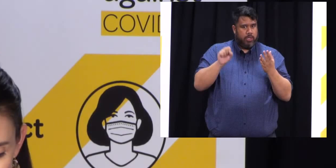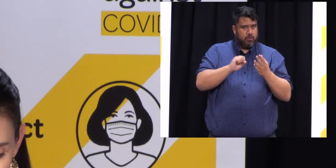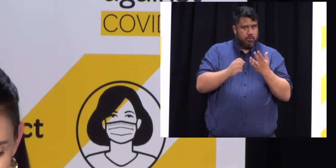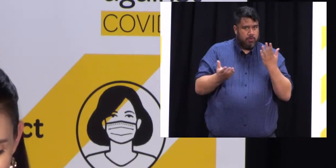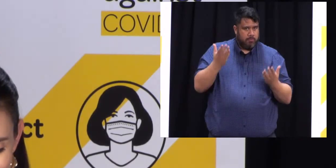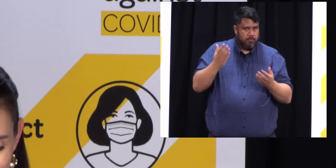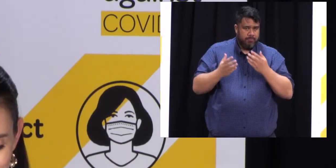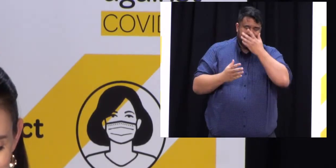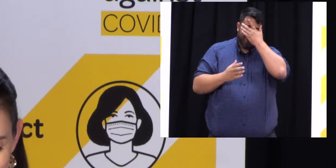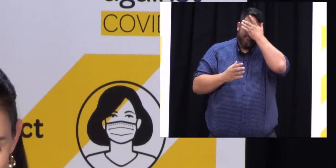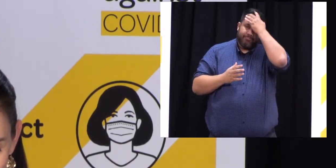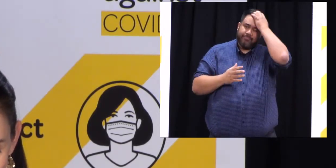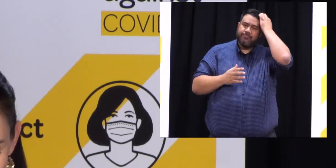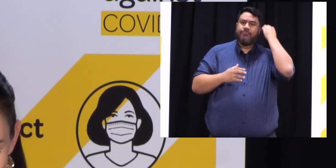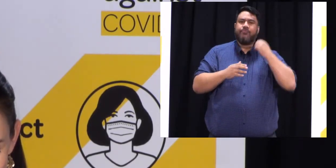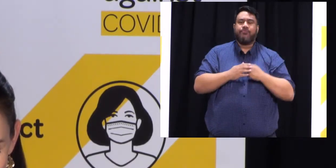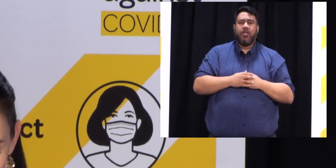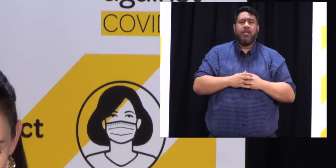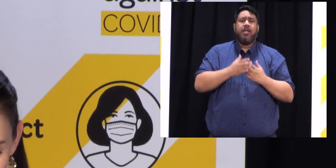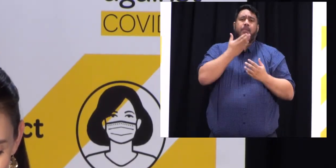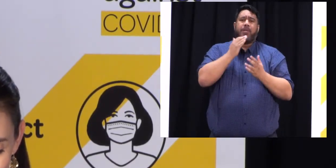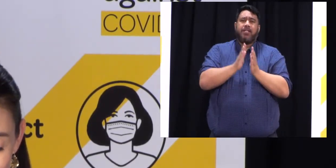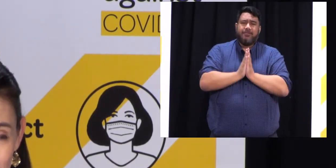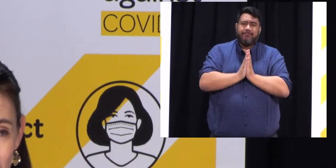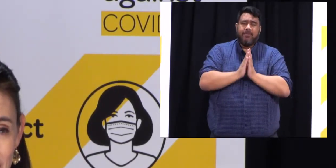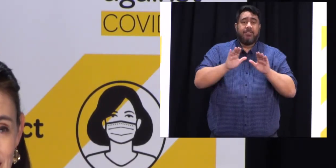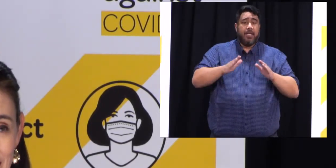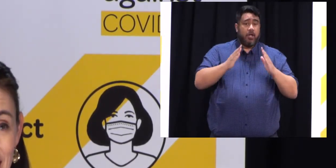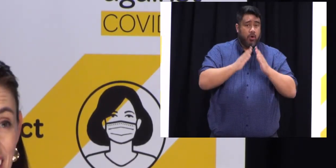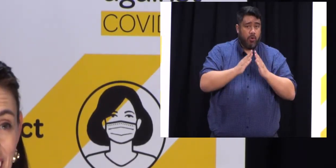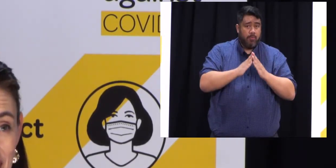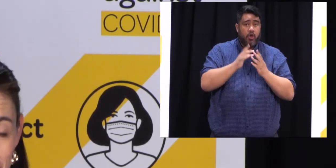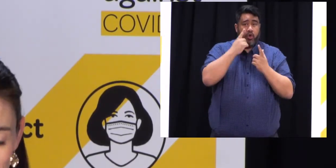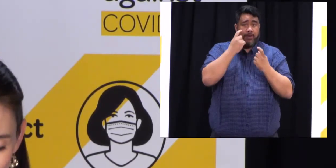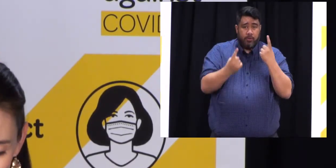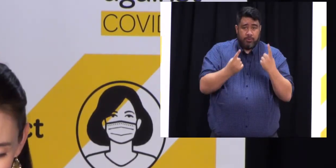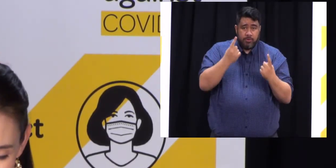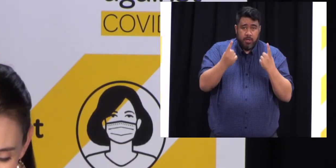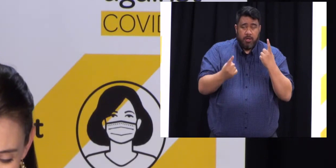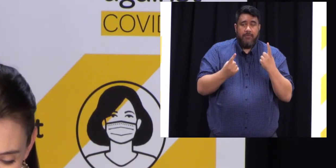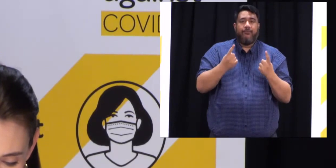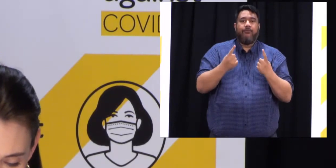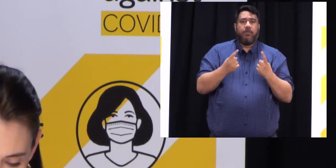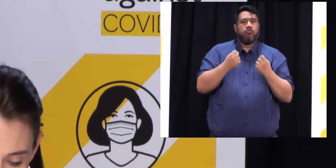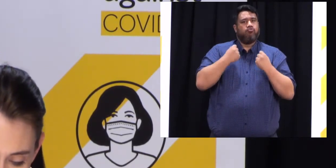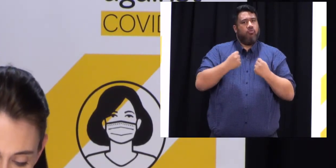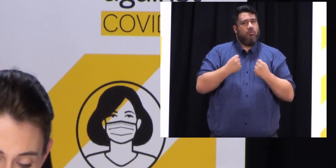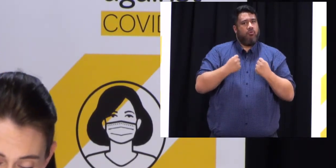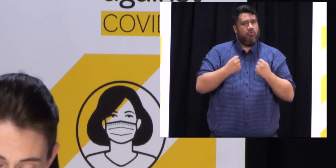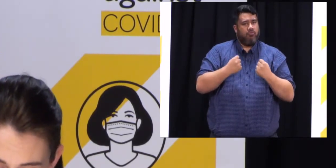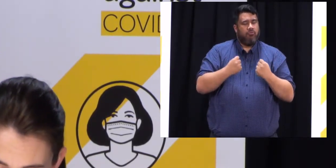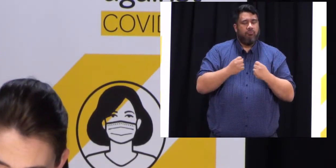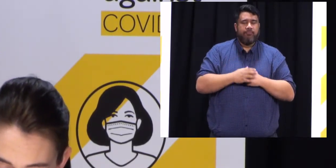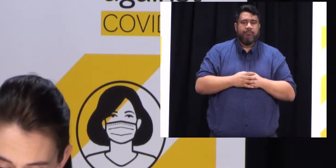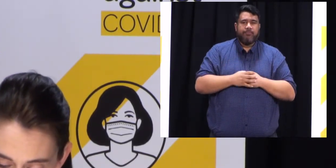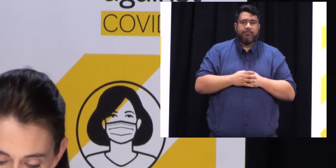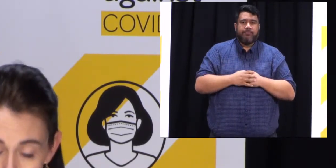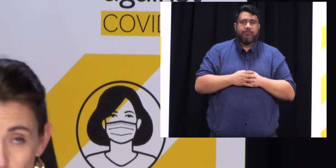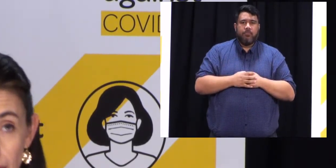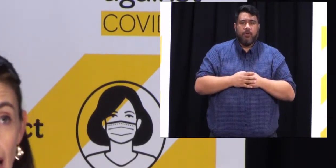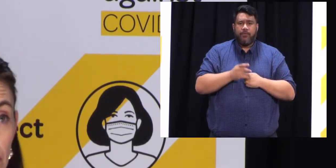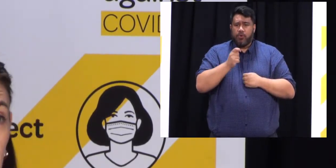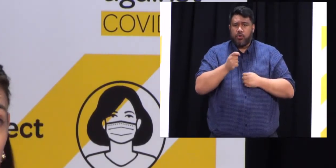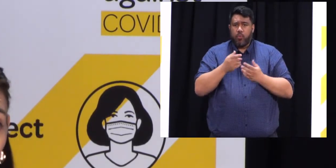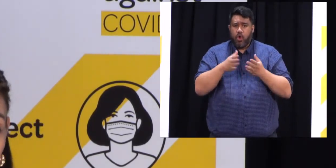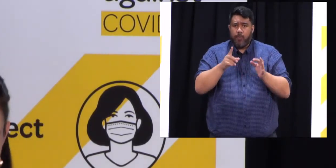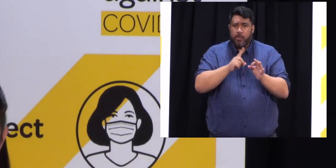again, so please stay strong, stay home, and be kind, and let's finish what we started. Before I open up for questions, I have a